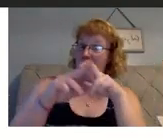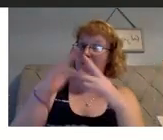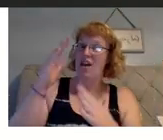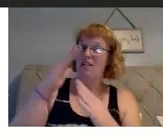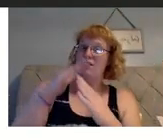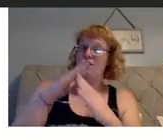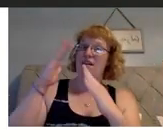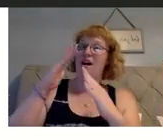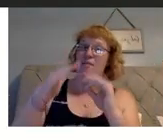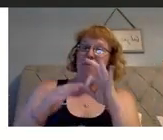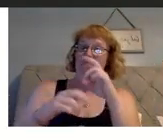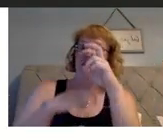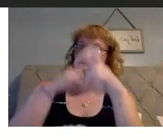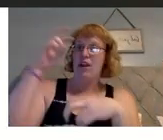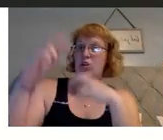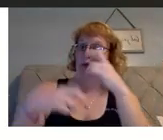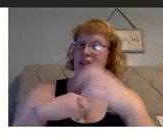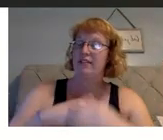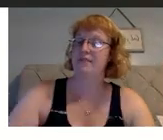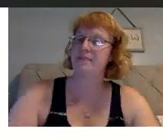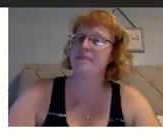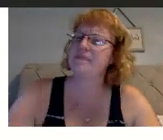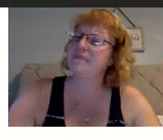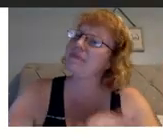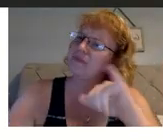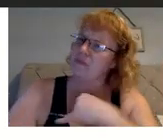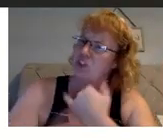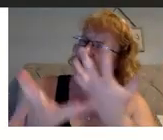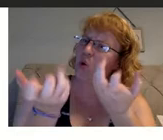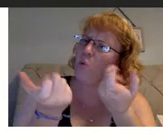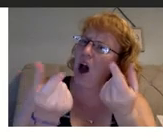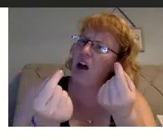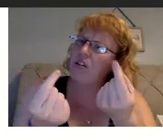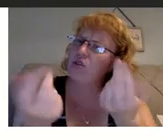of the Ferris wheel. What does Jen want to do?